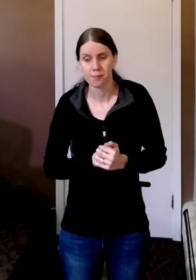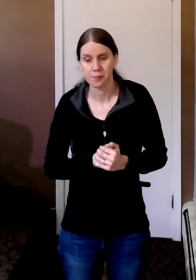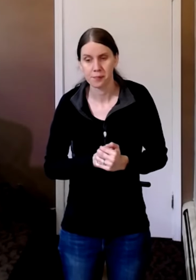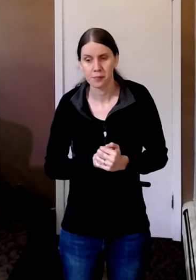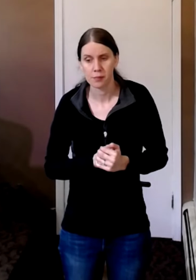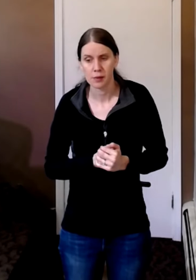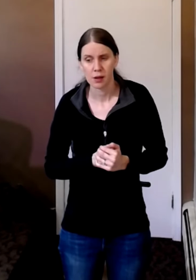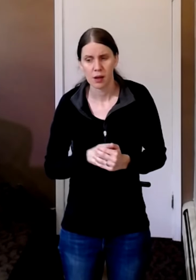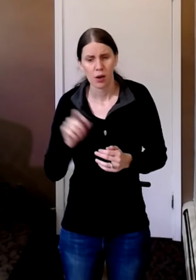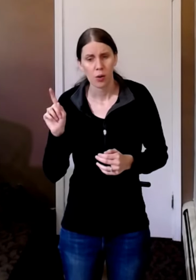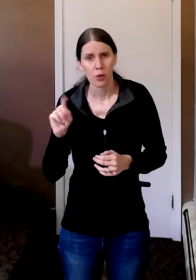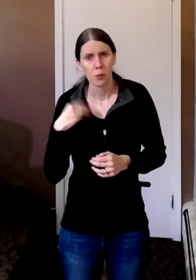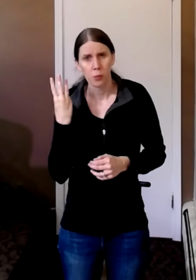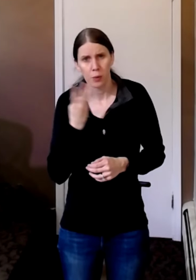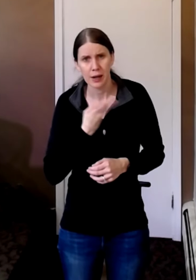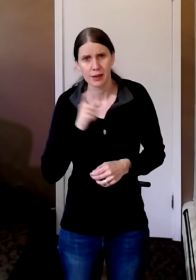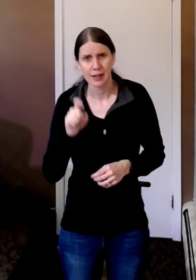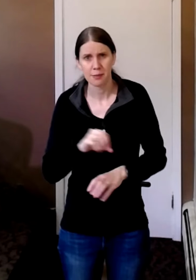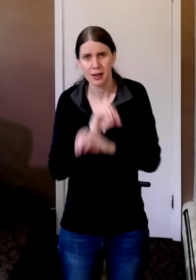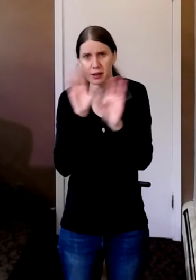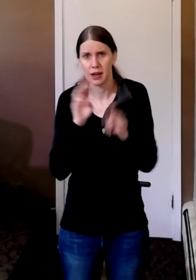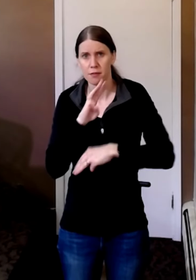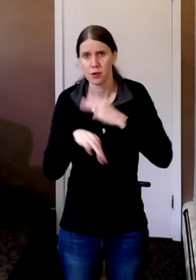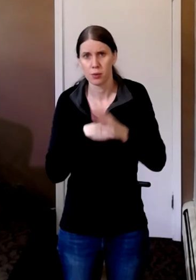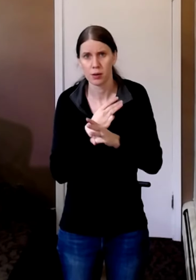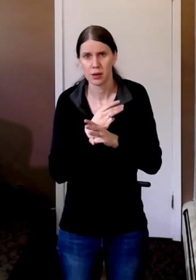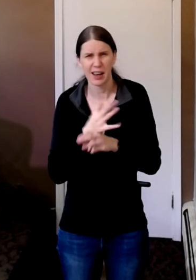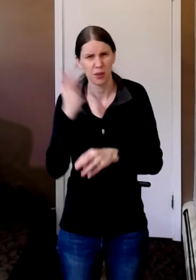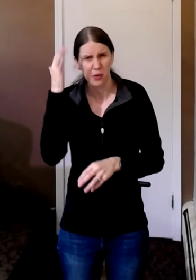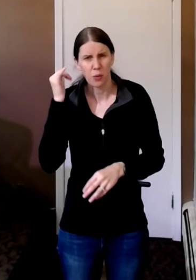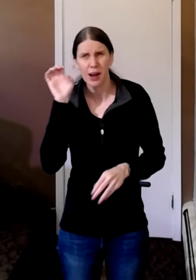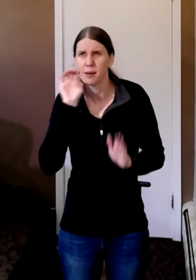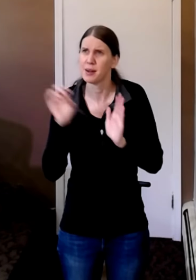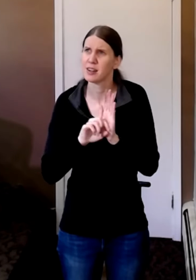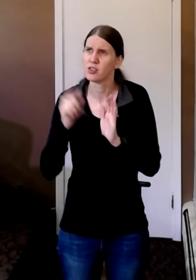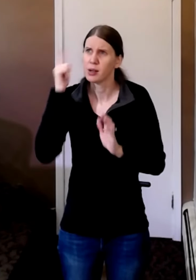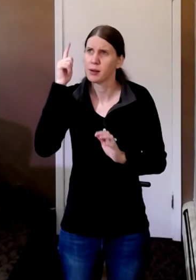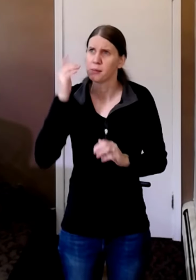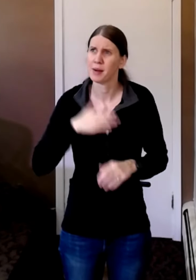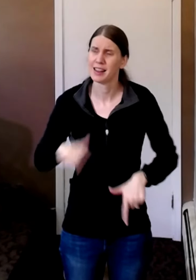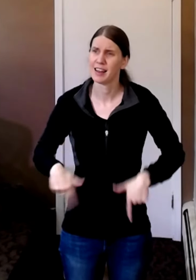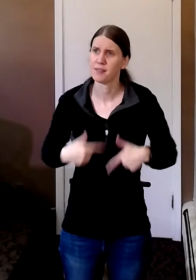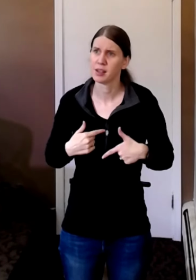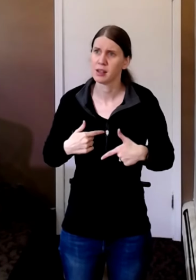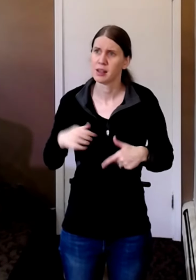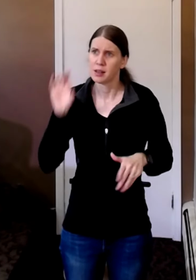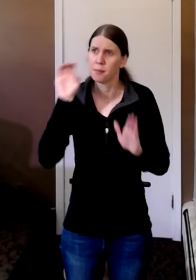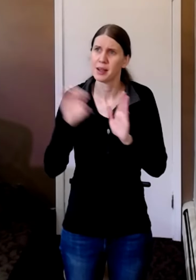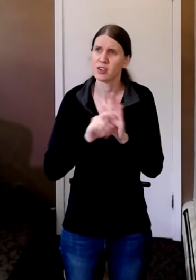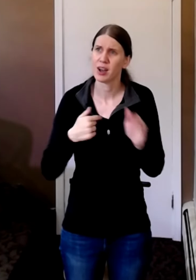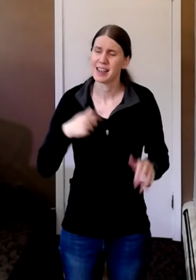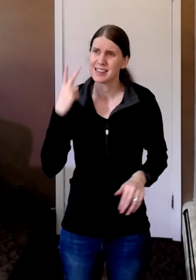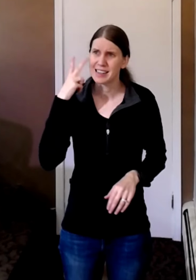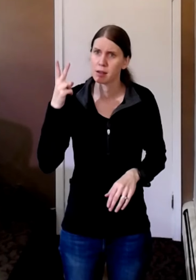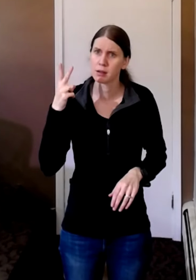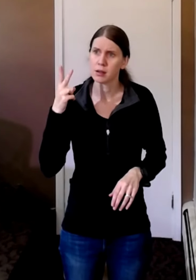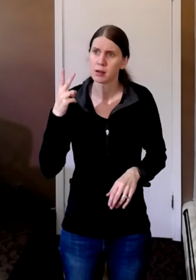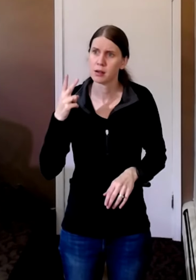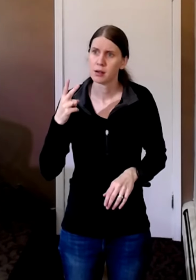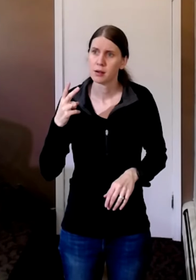know, we're to be the light of the world. And I don't know why I had this picture, but for all of my life, the picture I see